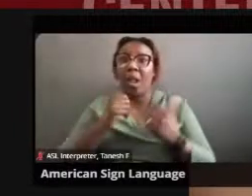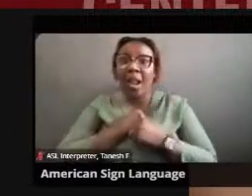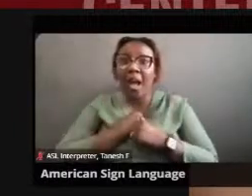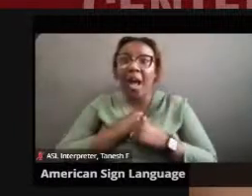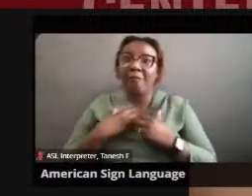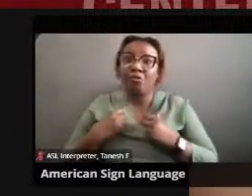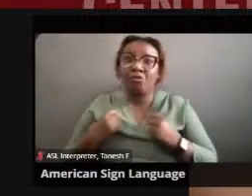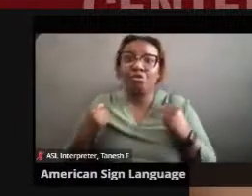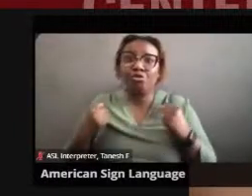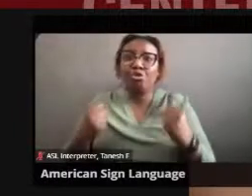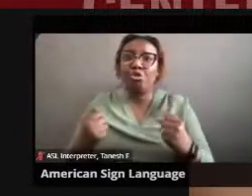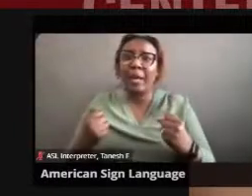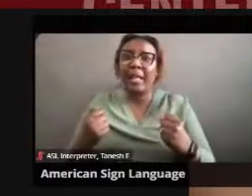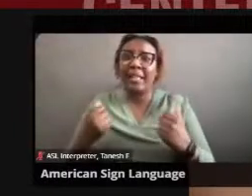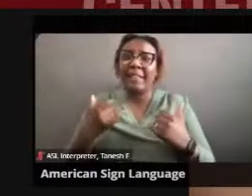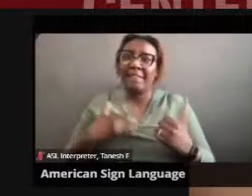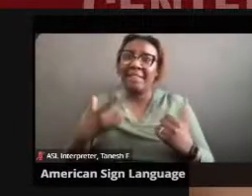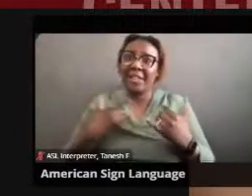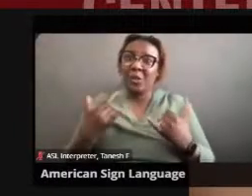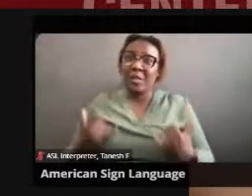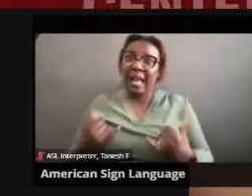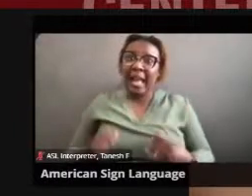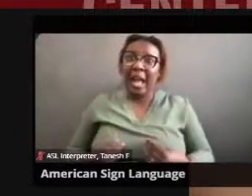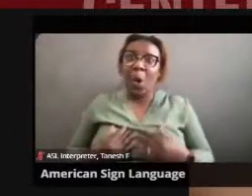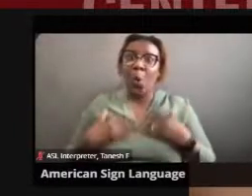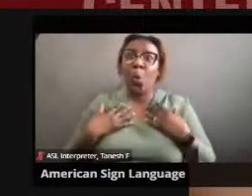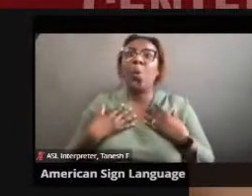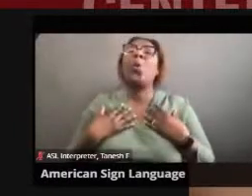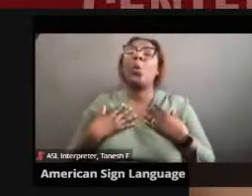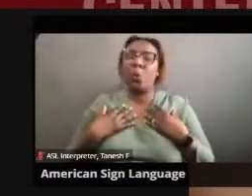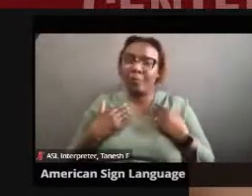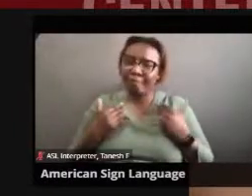tomorrow to care for each other, to care for each